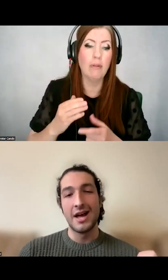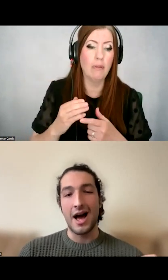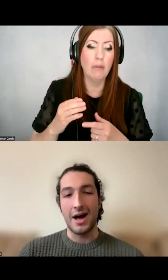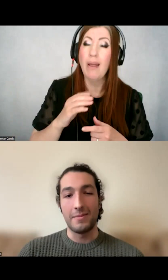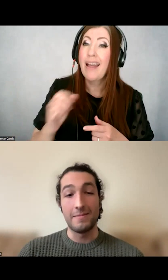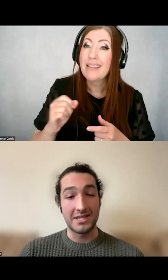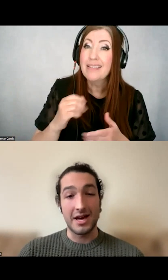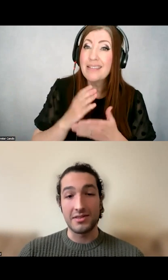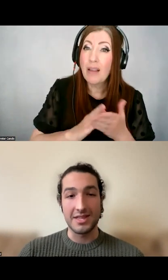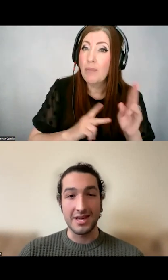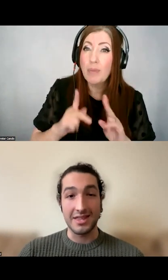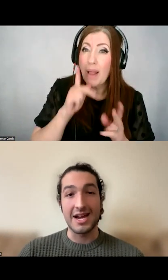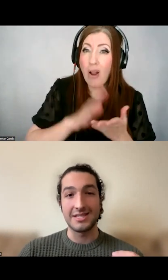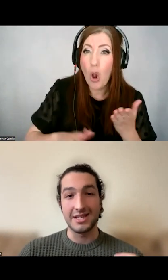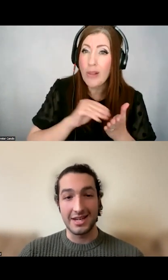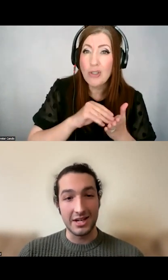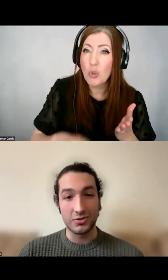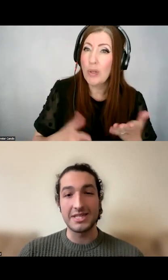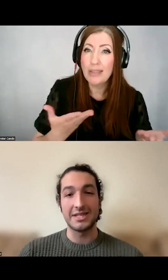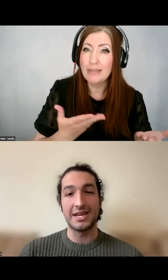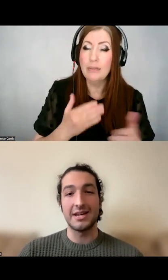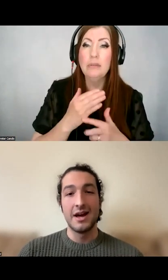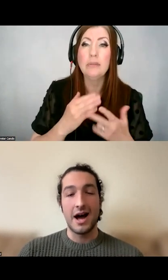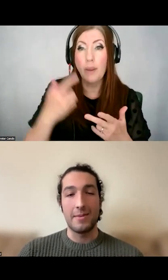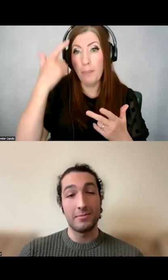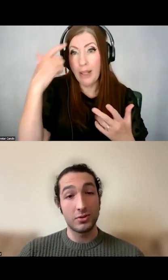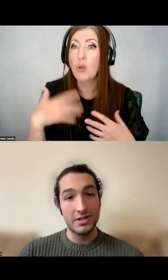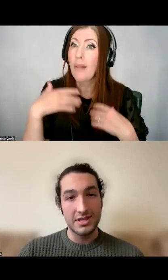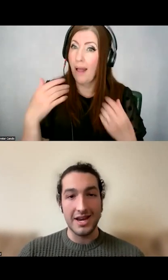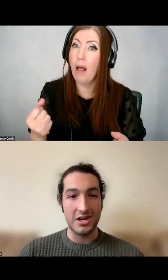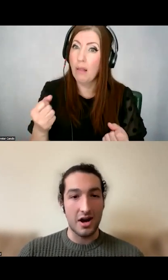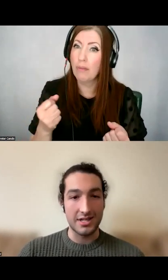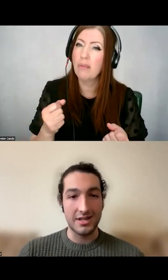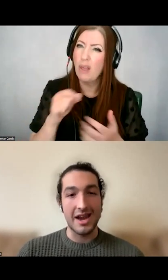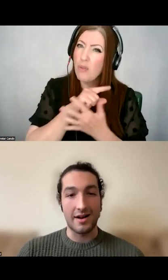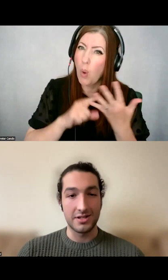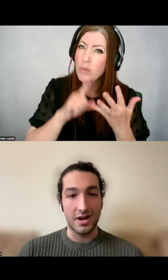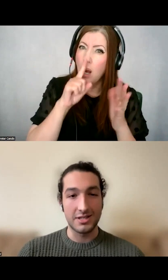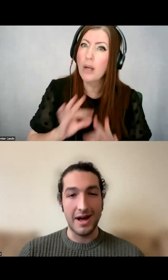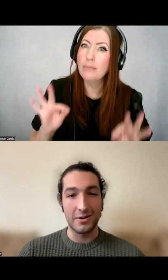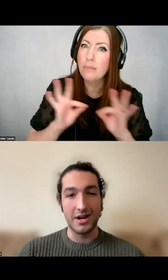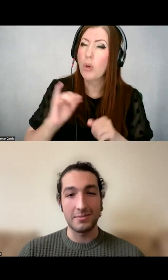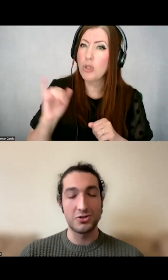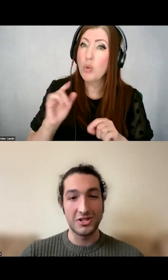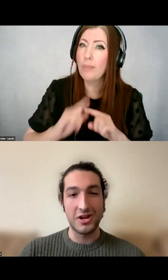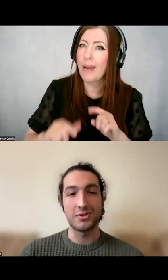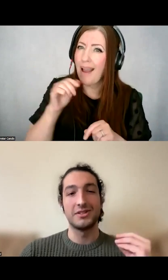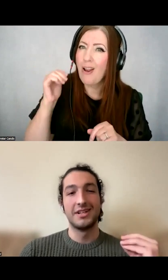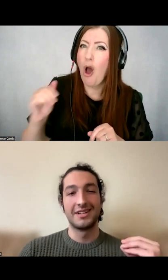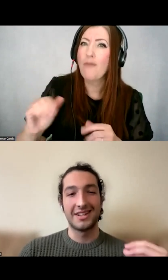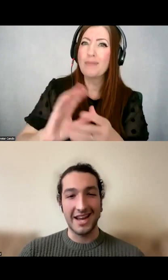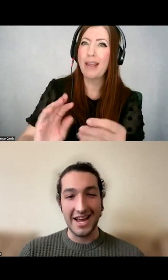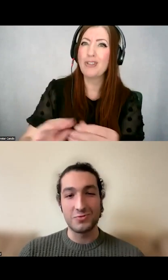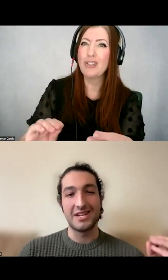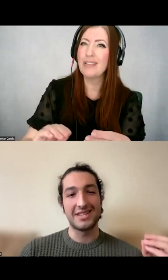student mental health. I think that is increasingly important and not that often talked about. So just in